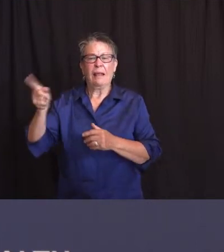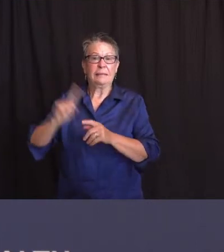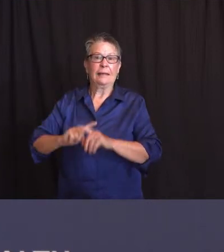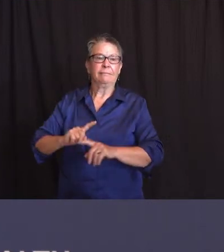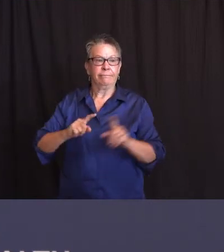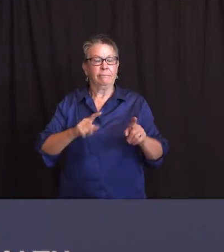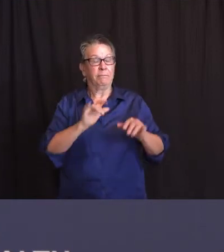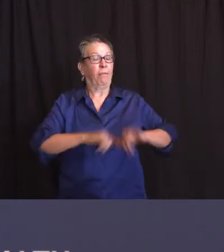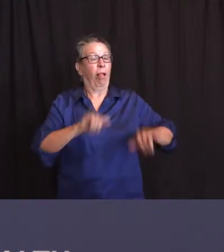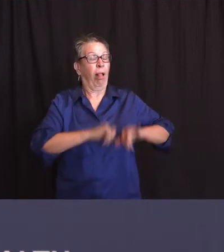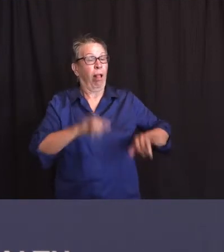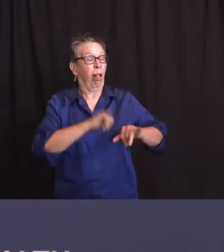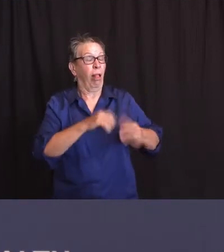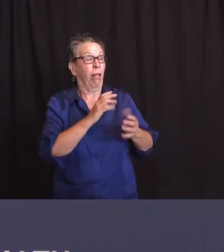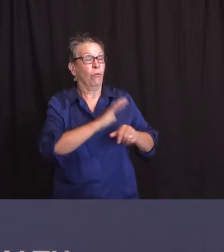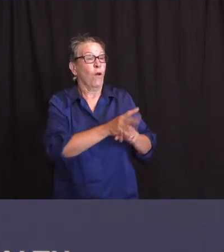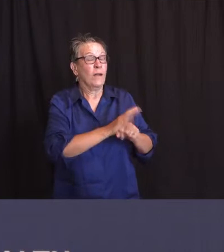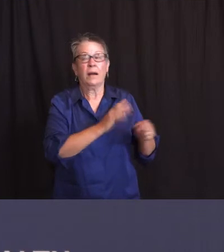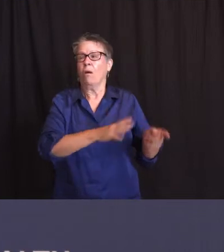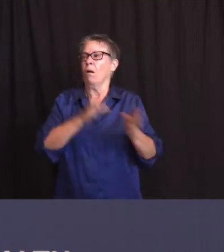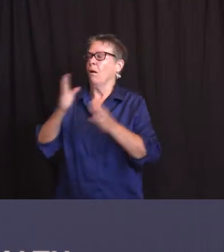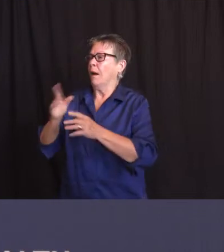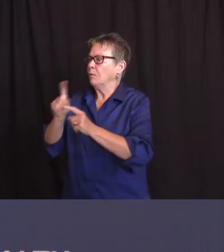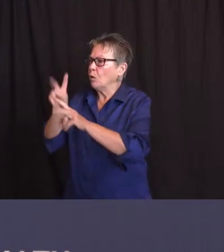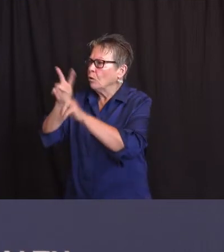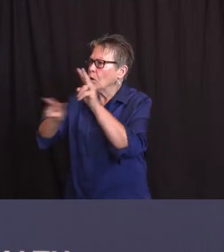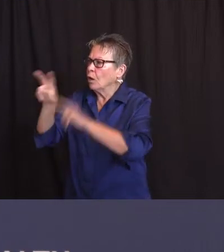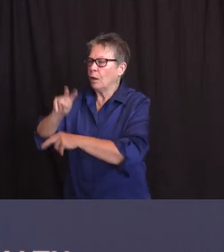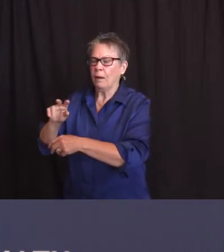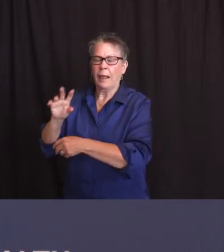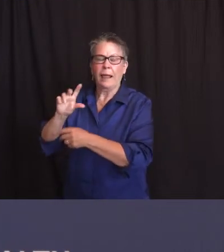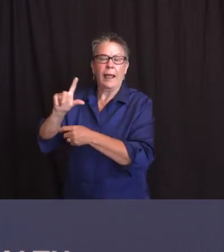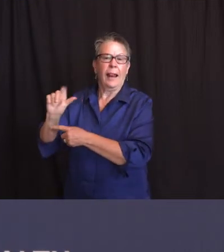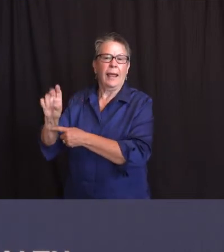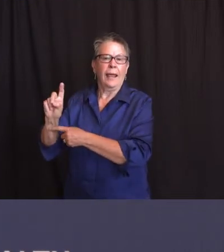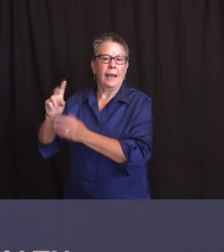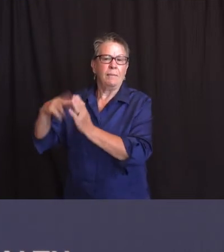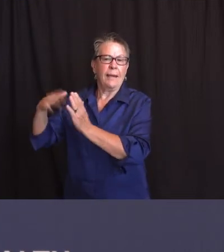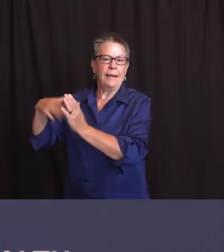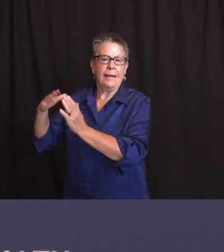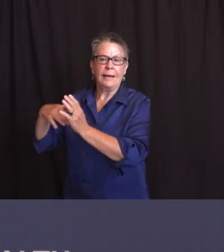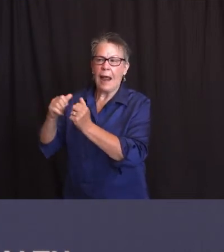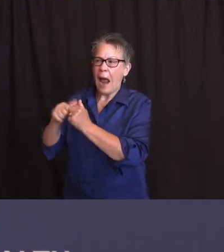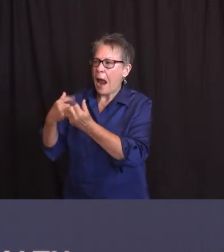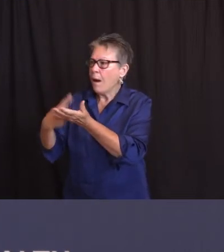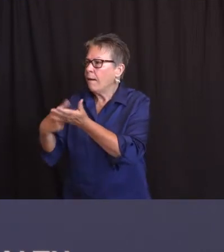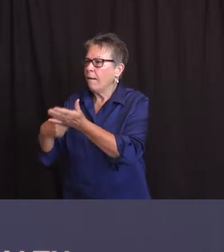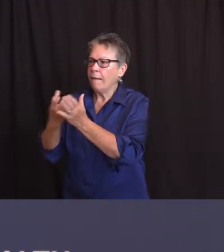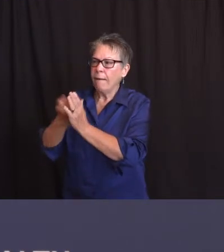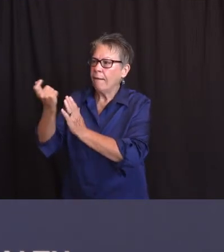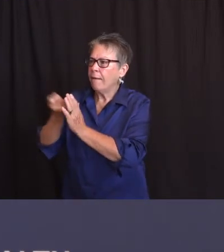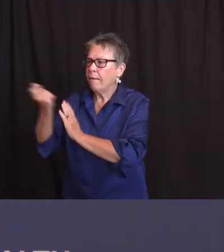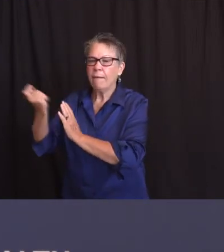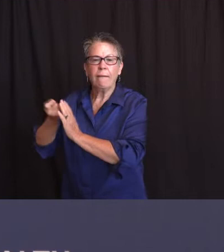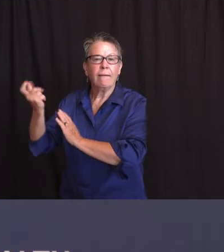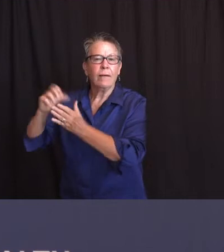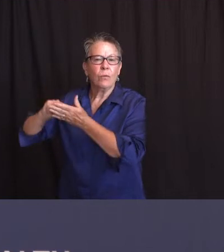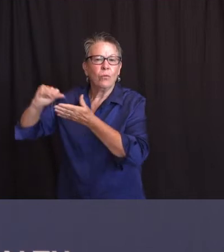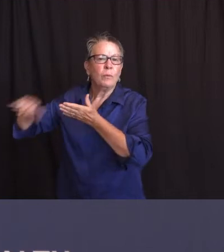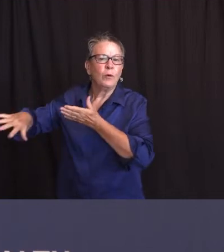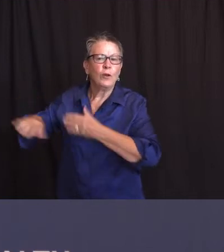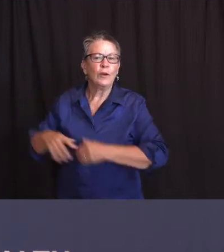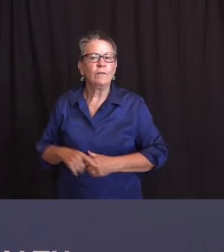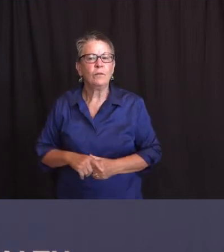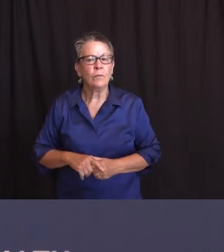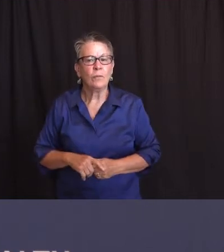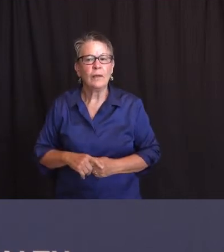honor. But if we're out there, we'll give you reports from the road. Otherwise, we'll be with you electronically. Matt, good to see you. Good afternoon. Good